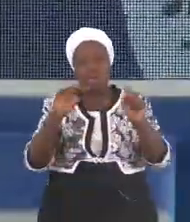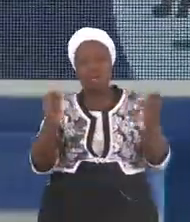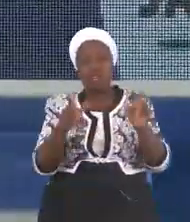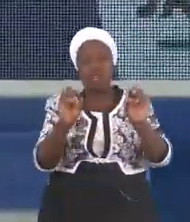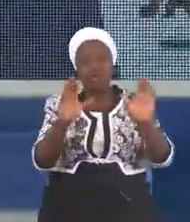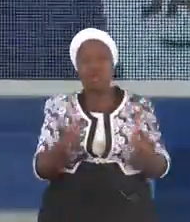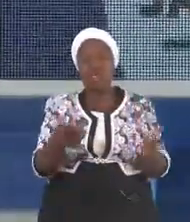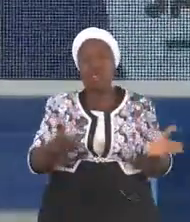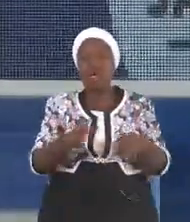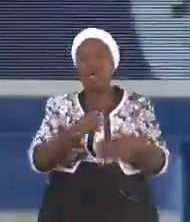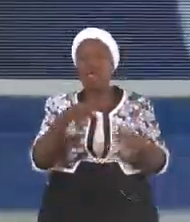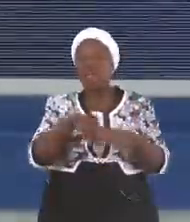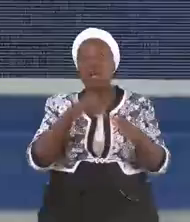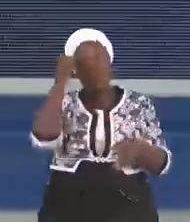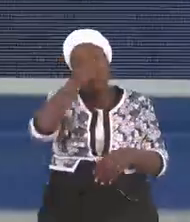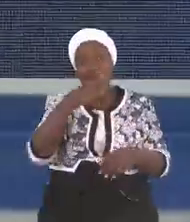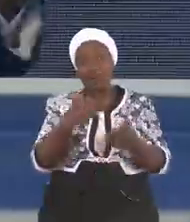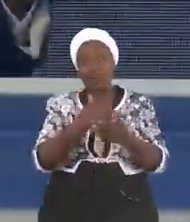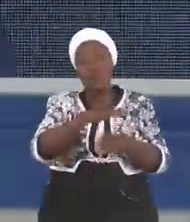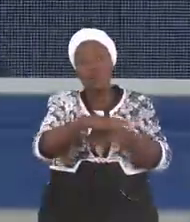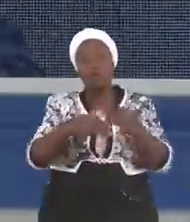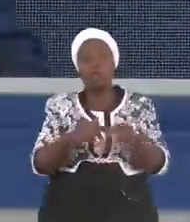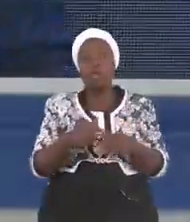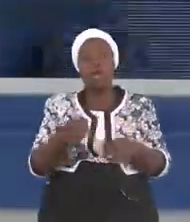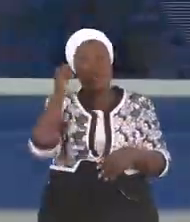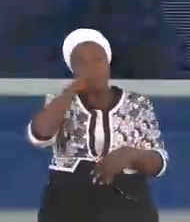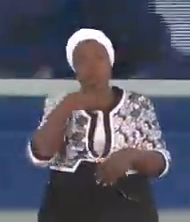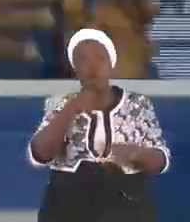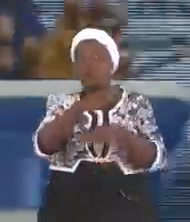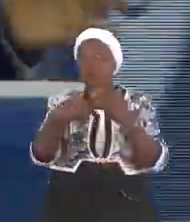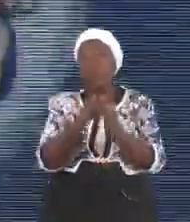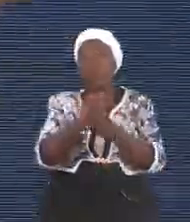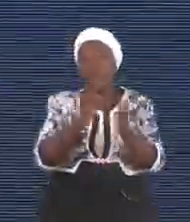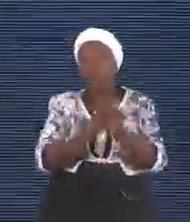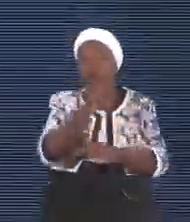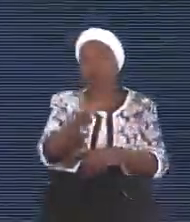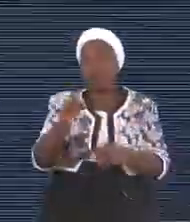Africa and beyond Africa, all that are far off, even